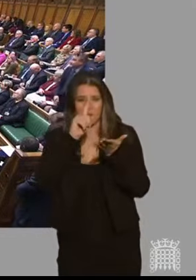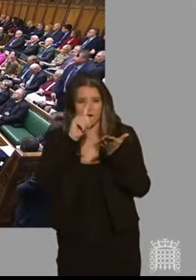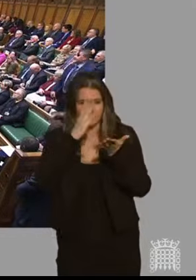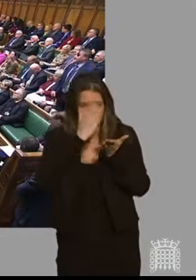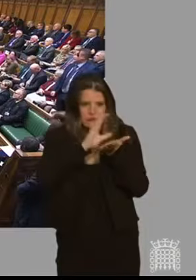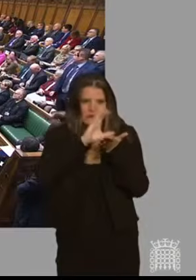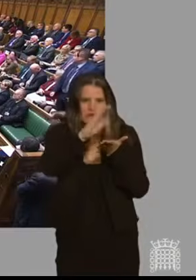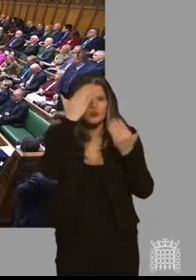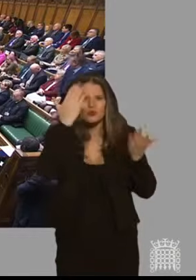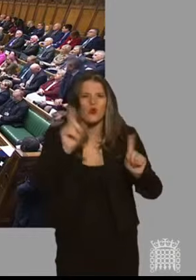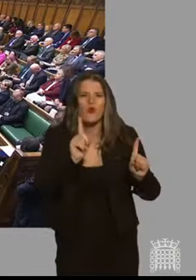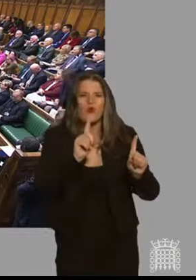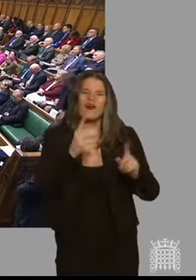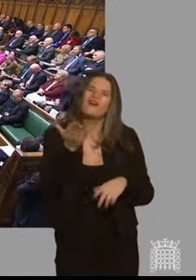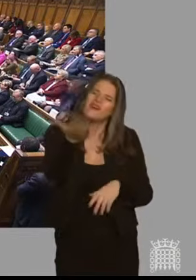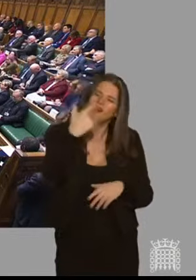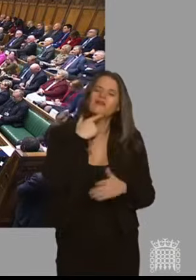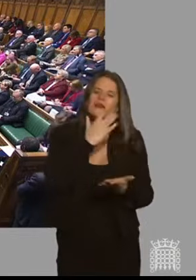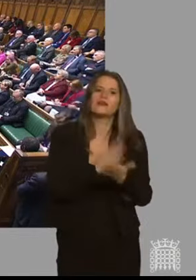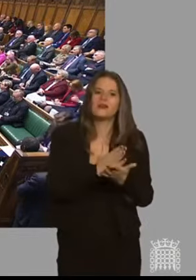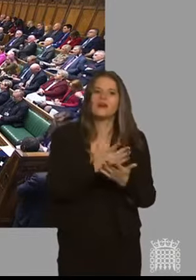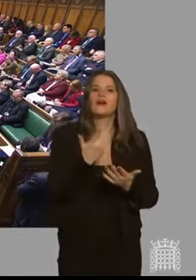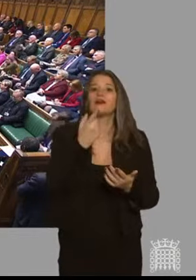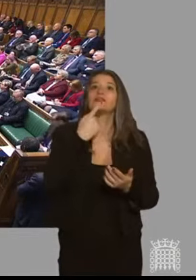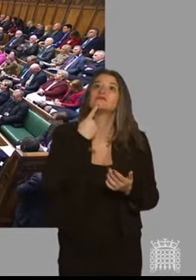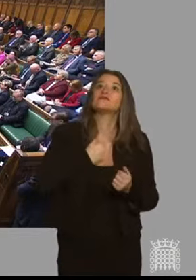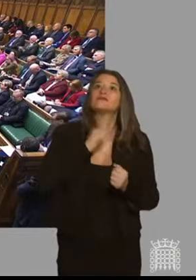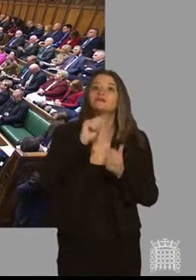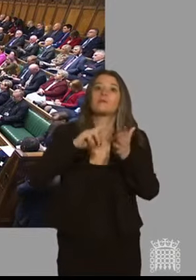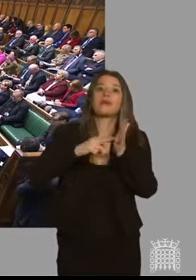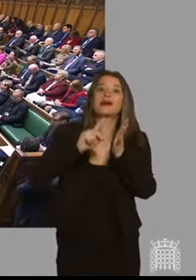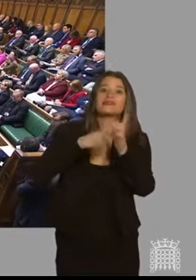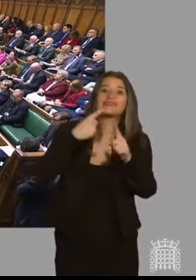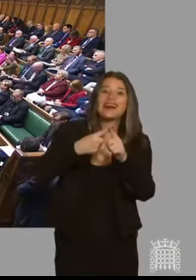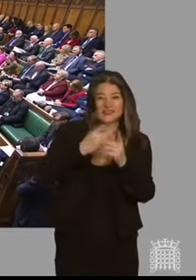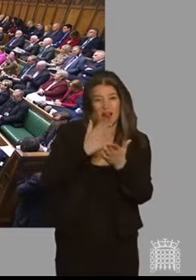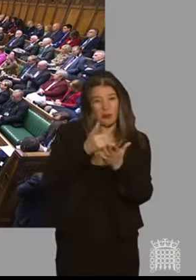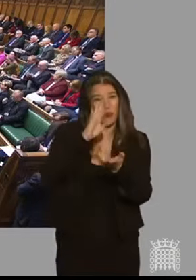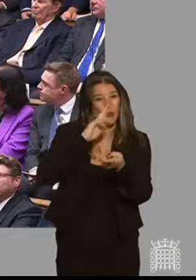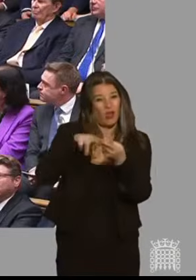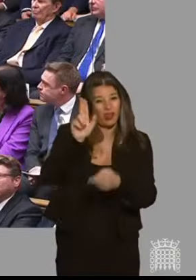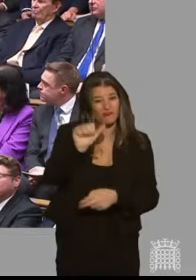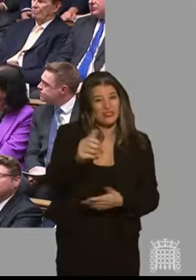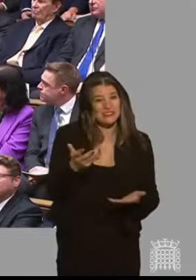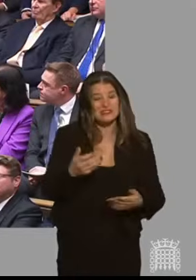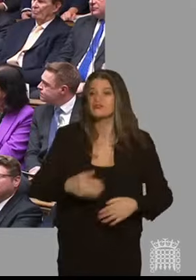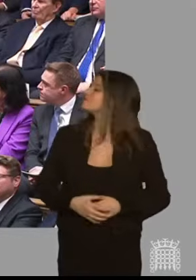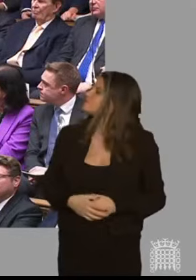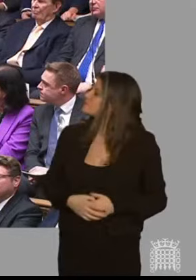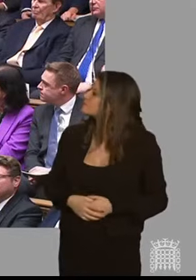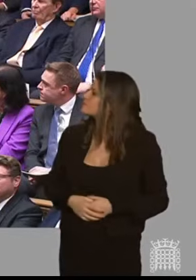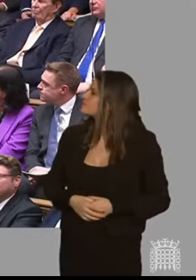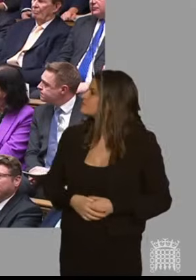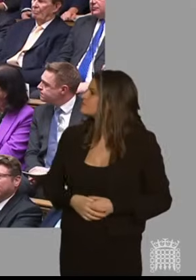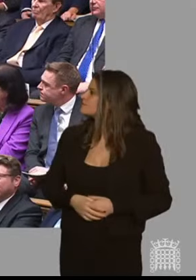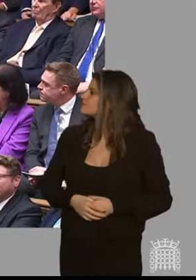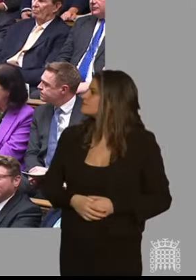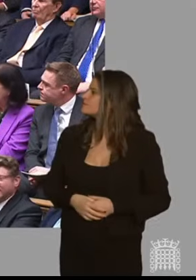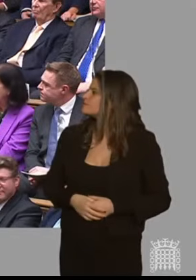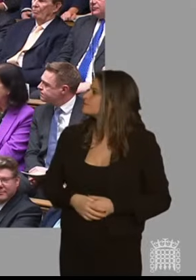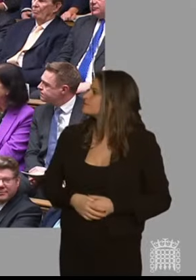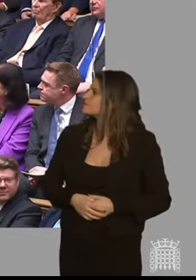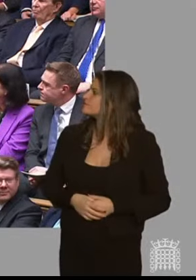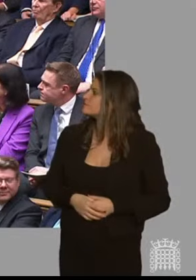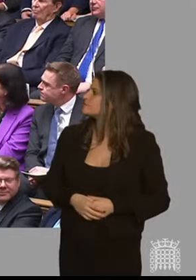Mr. Speaker, millions of people around the UK and Europe have been inspired by the brilliance of Six Nations rugby. And Premier